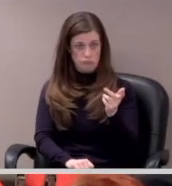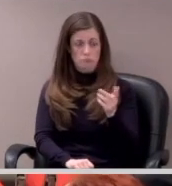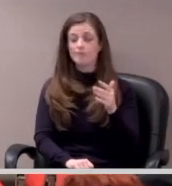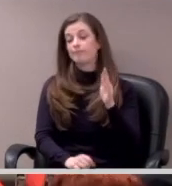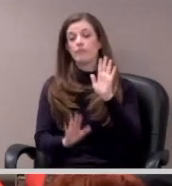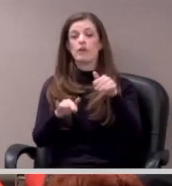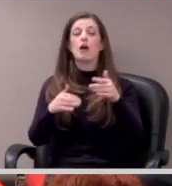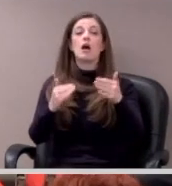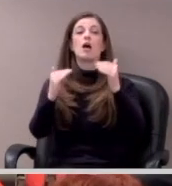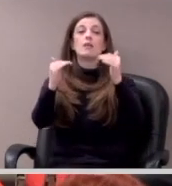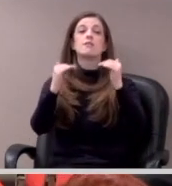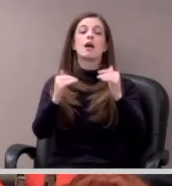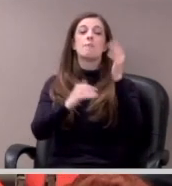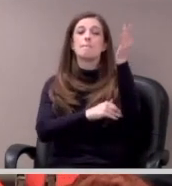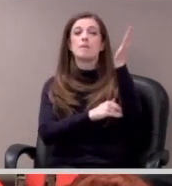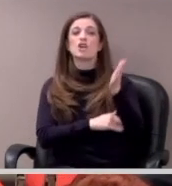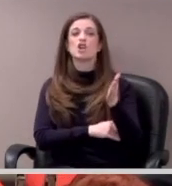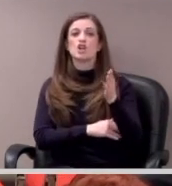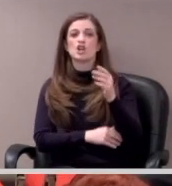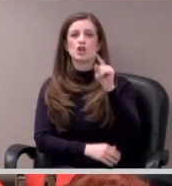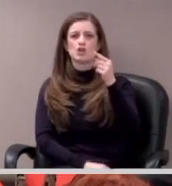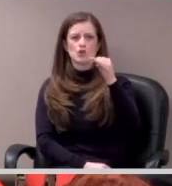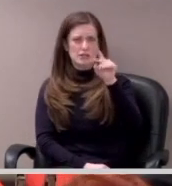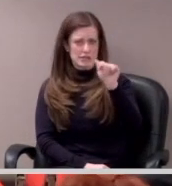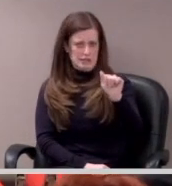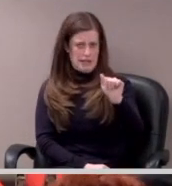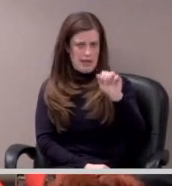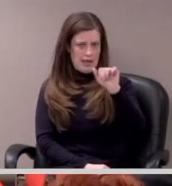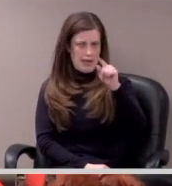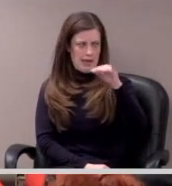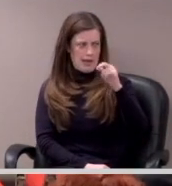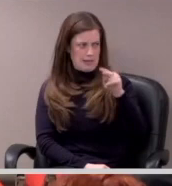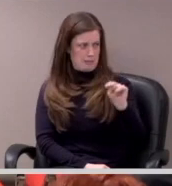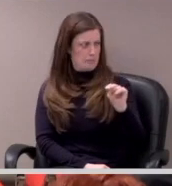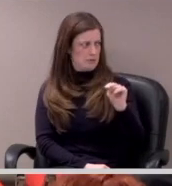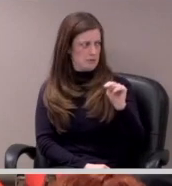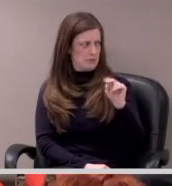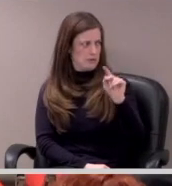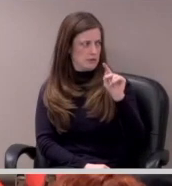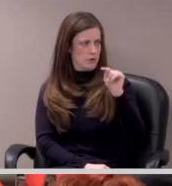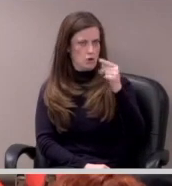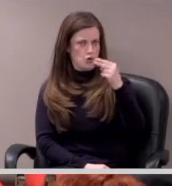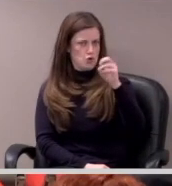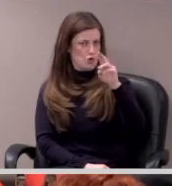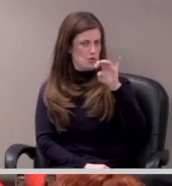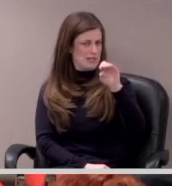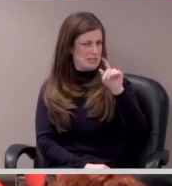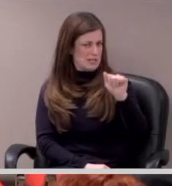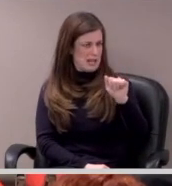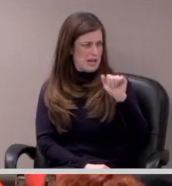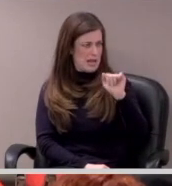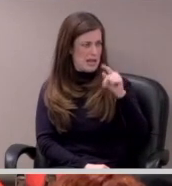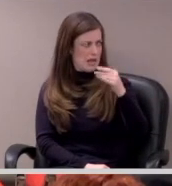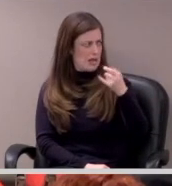Our next speaker is Theresa Abram. Theresa Abram.